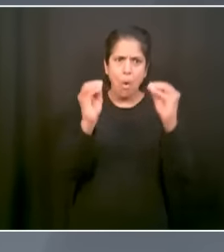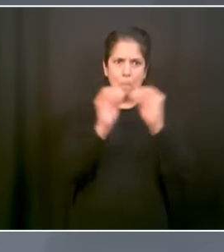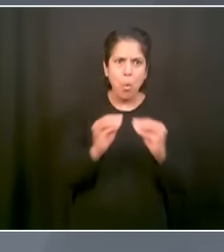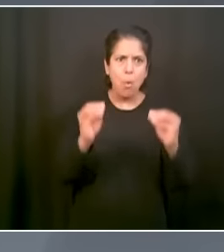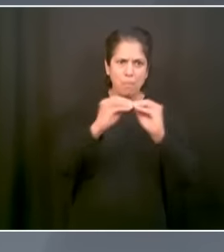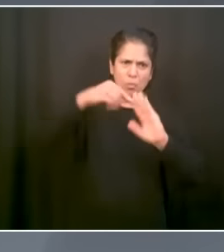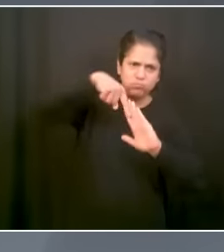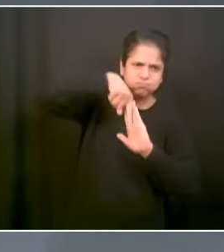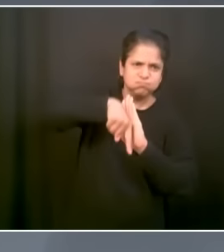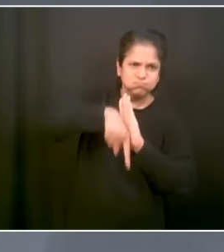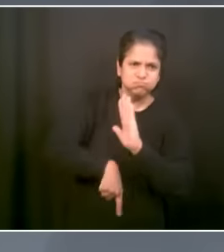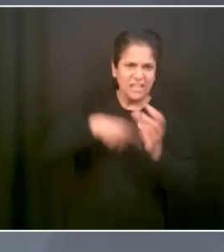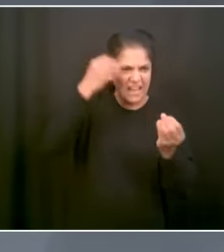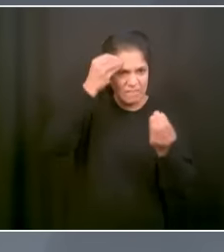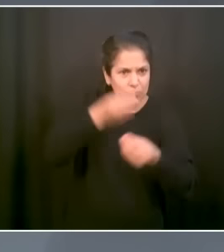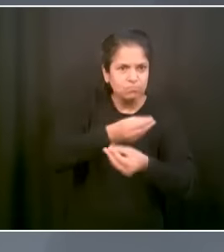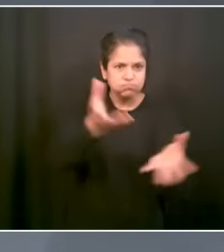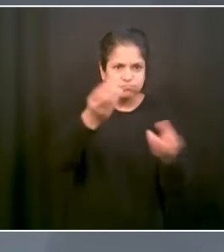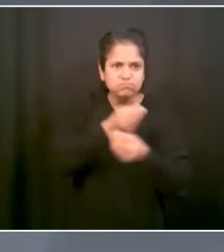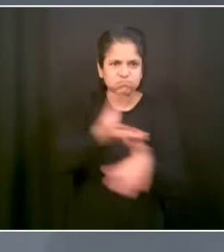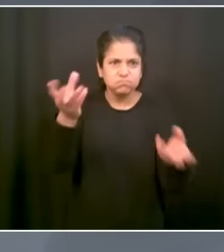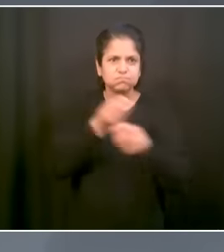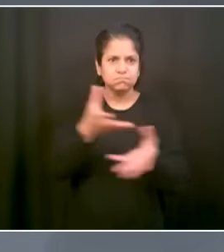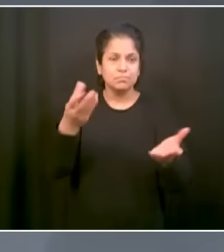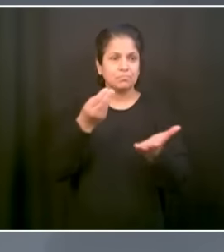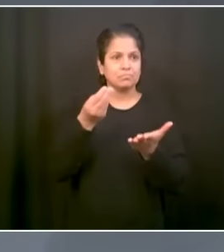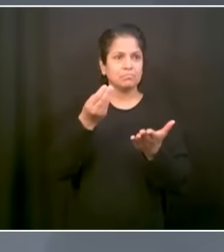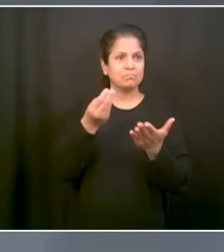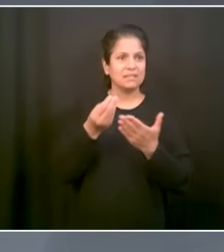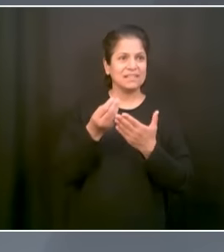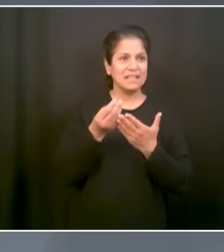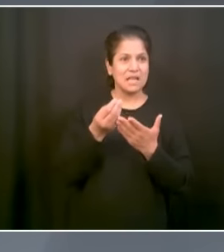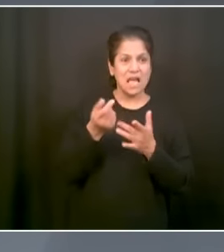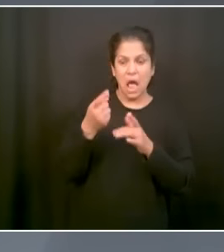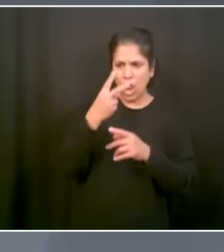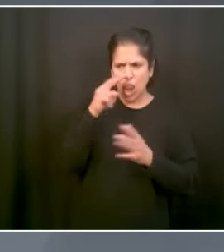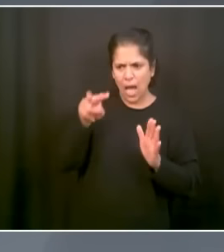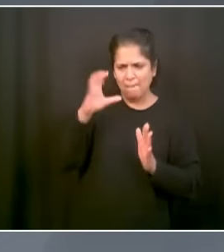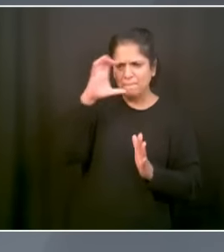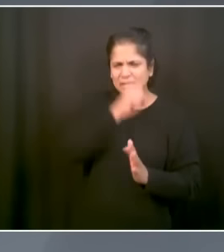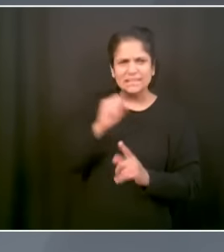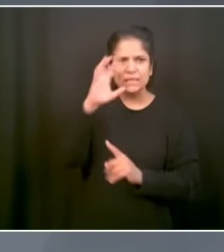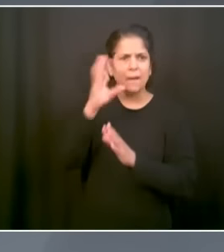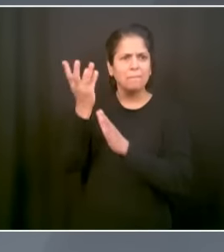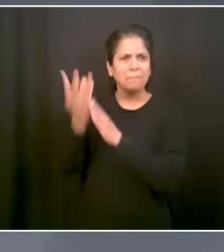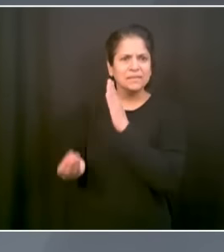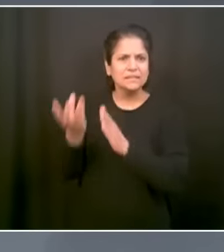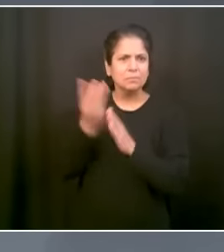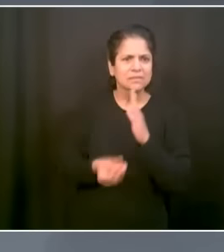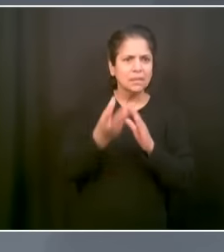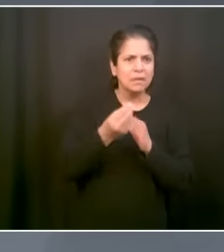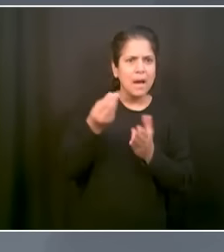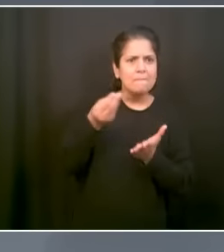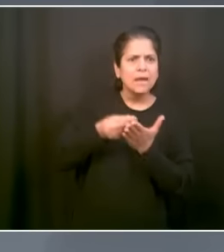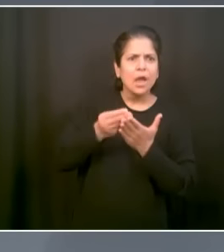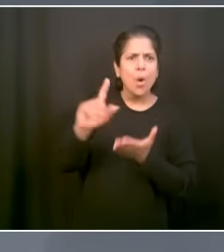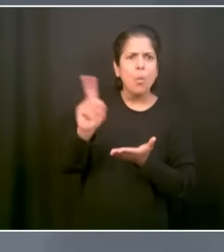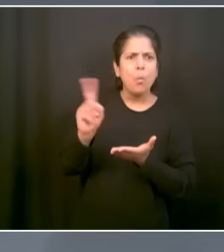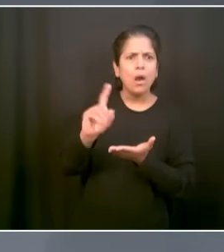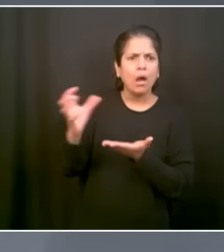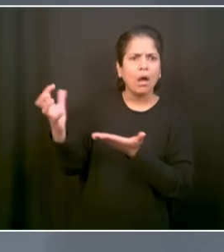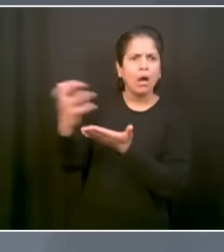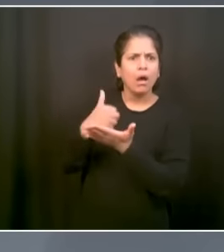gap once these revenues are accounted for, once these Wall Street bonuses are accounted for, but also the kinds of savings that we are